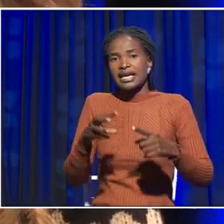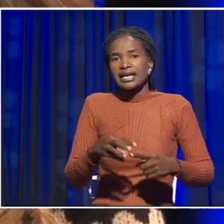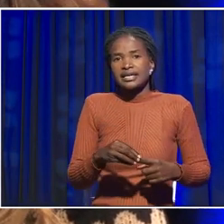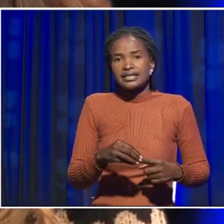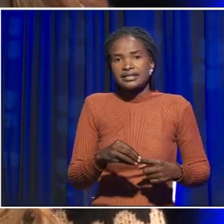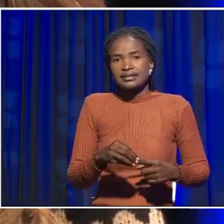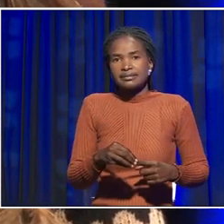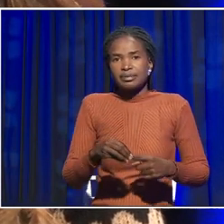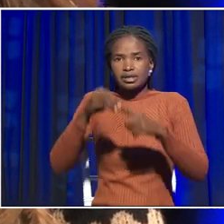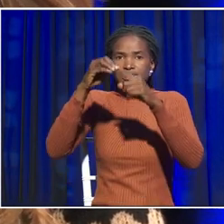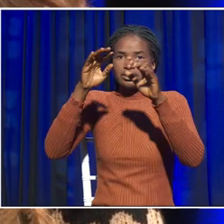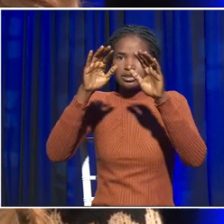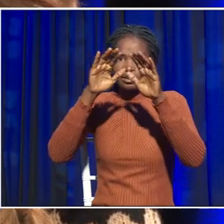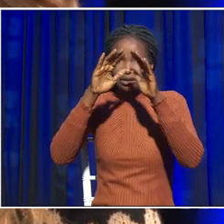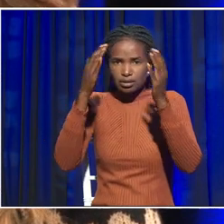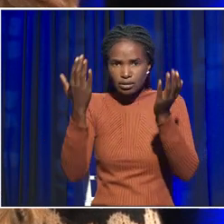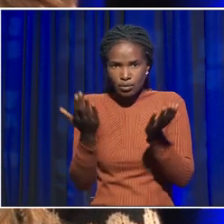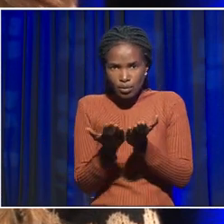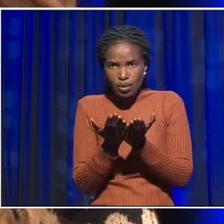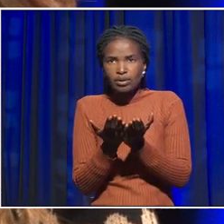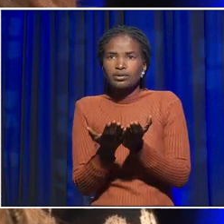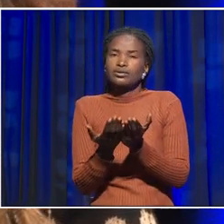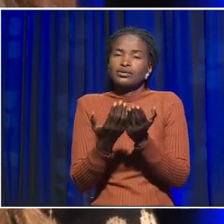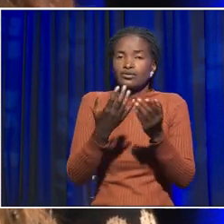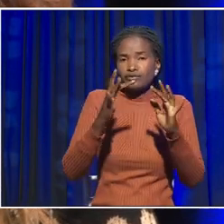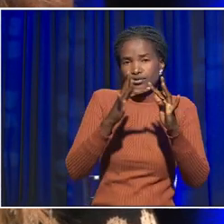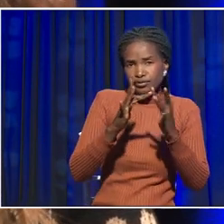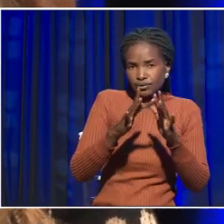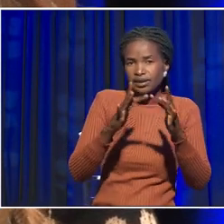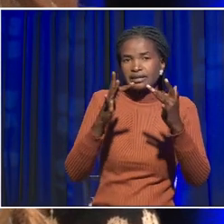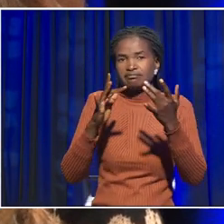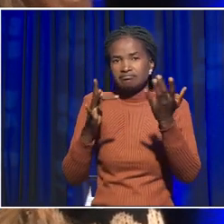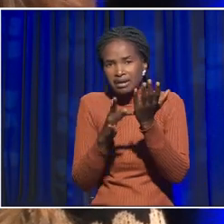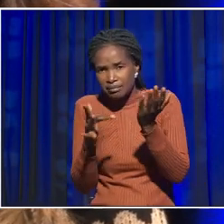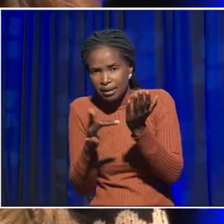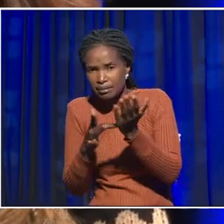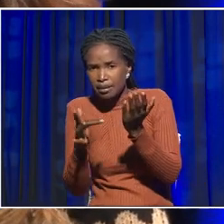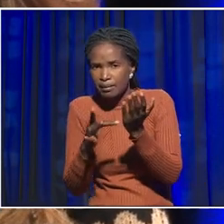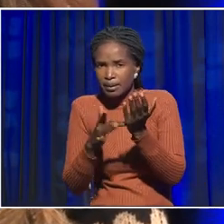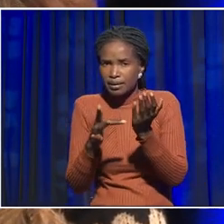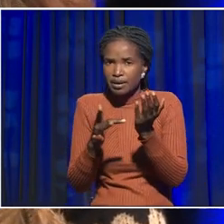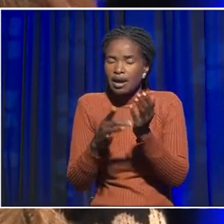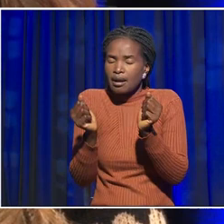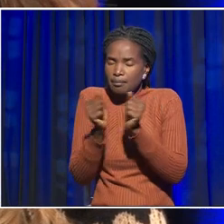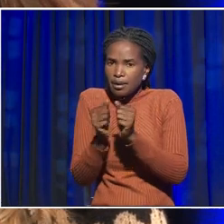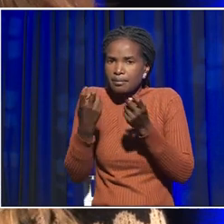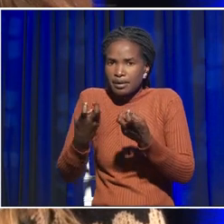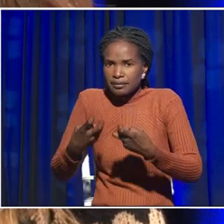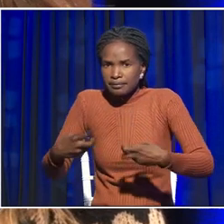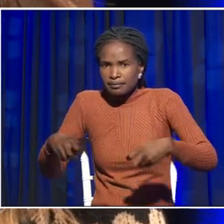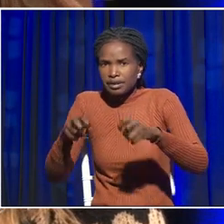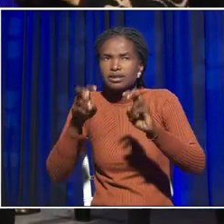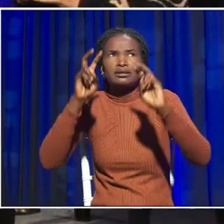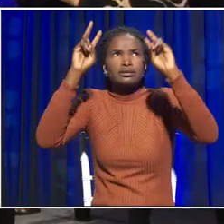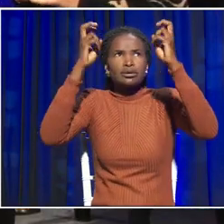specialists in the world of software, digital technology at large, gathers together around a